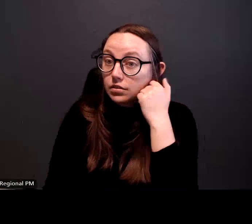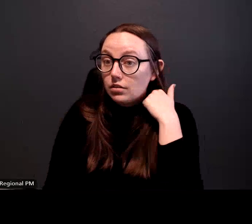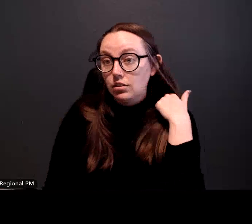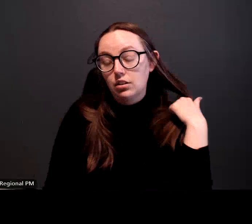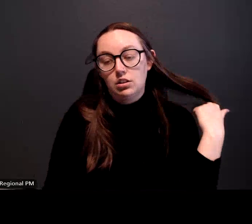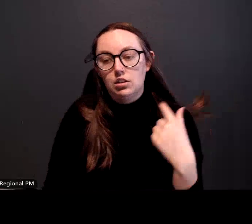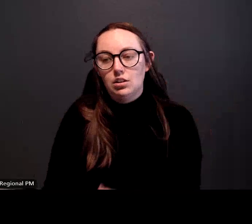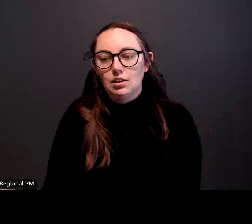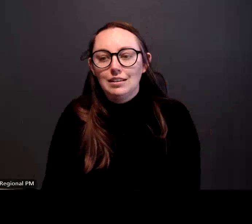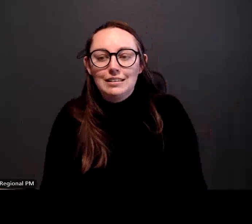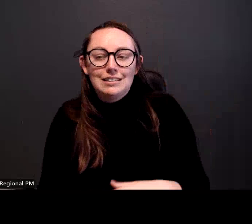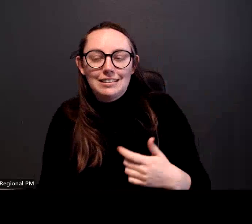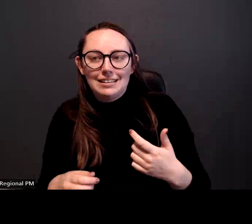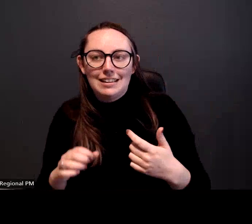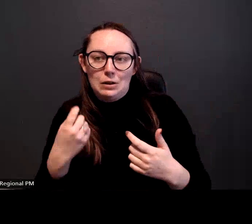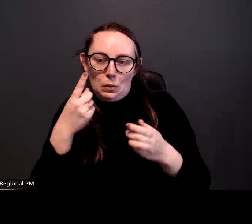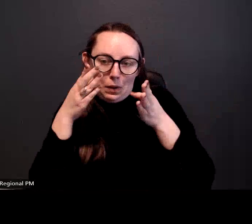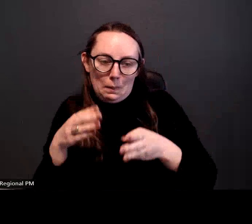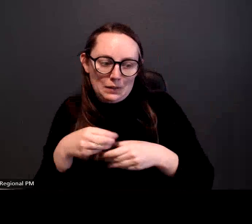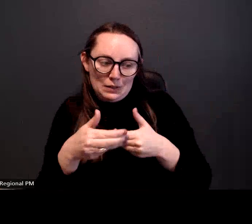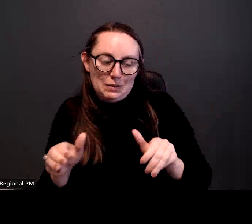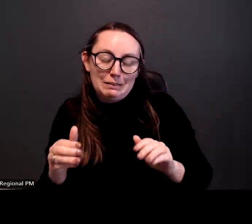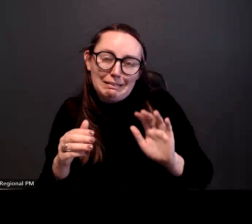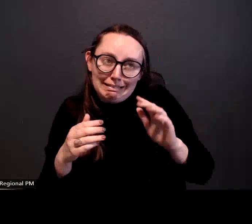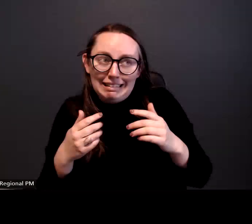was hoping not to go first or last, but